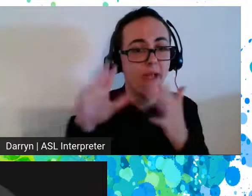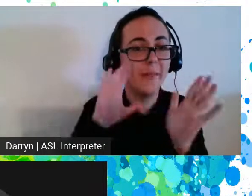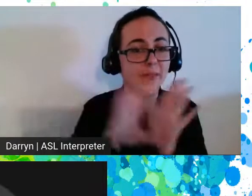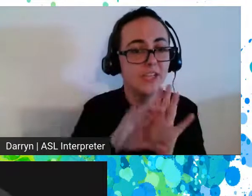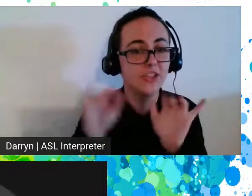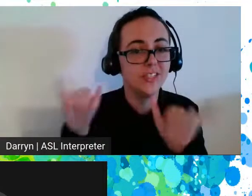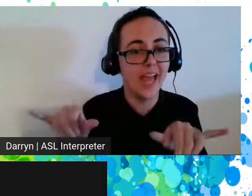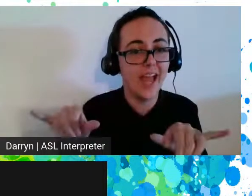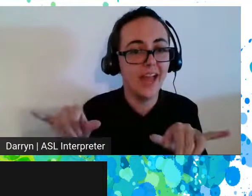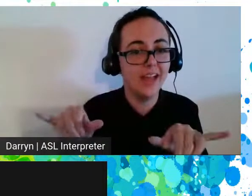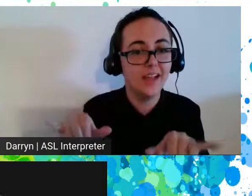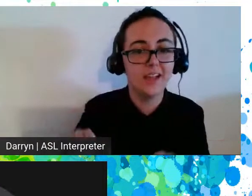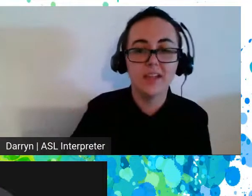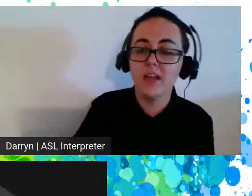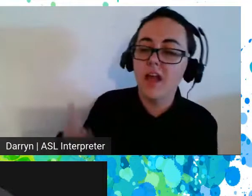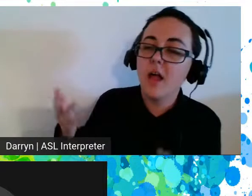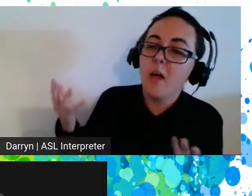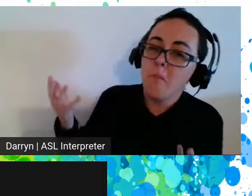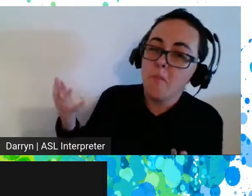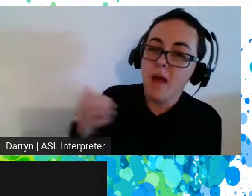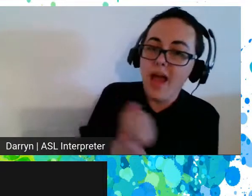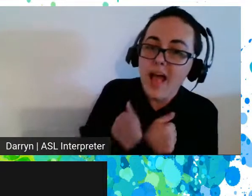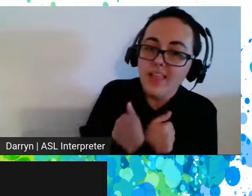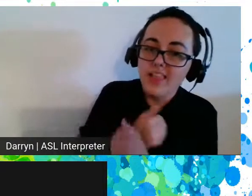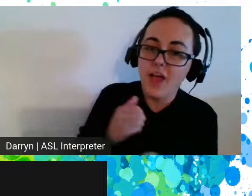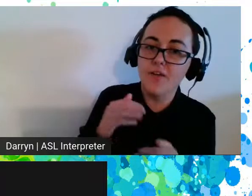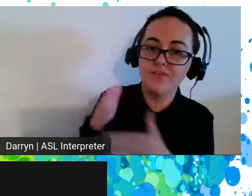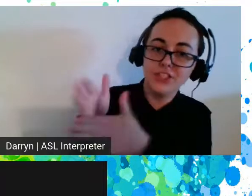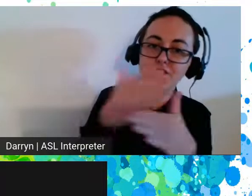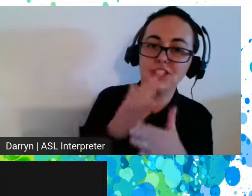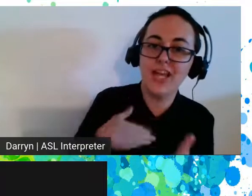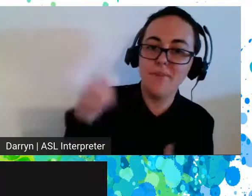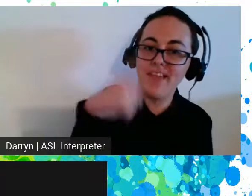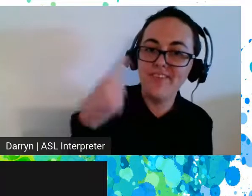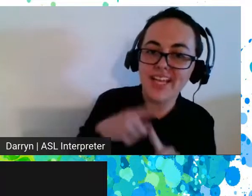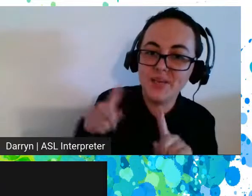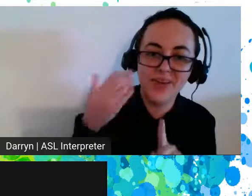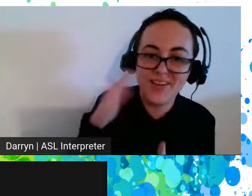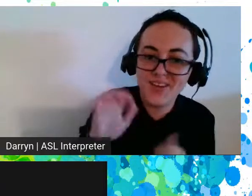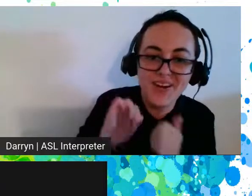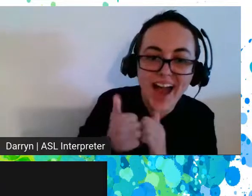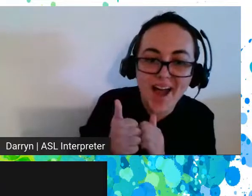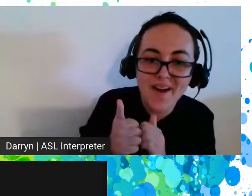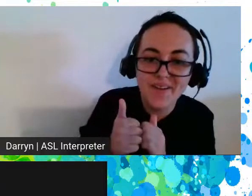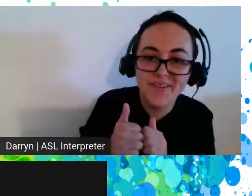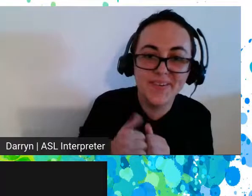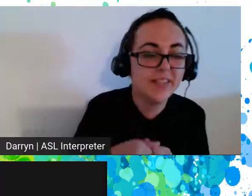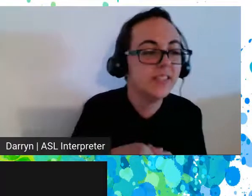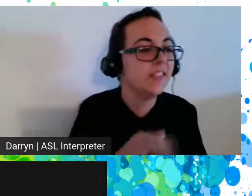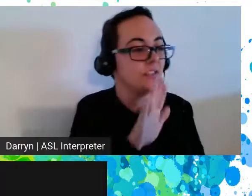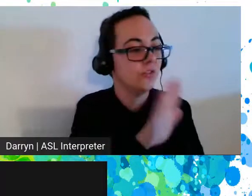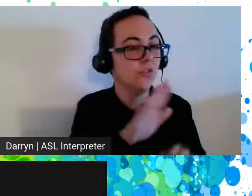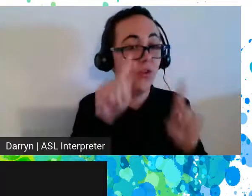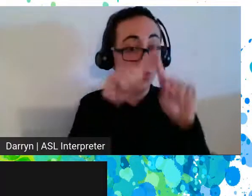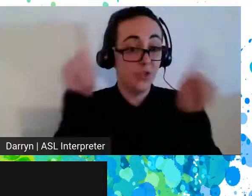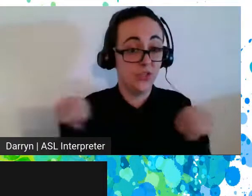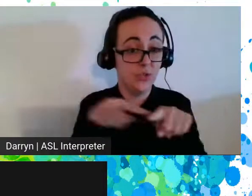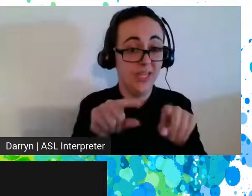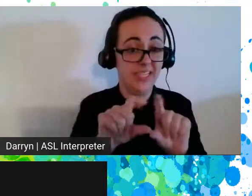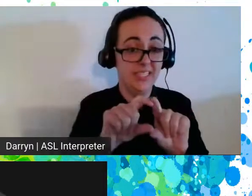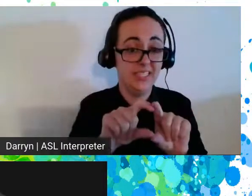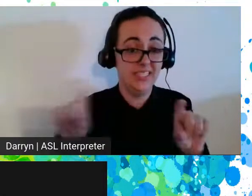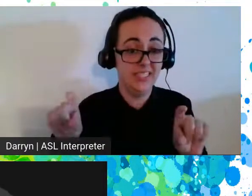Show my face. And how do I do that? On the bottom of your screen, there should be something that says stop cam or start